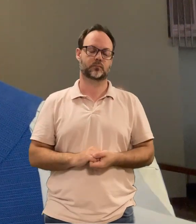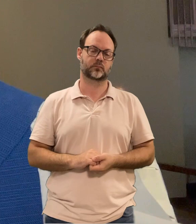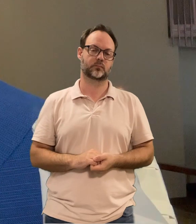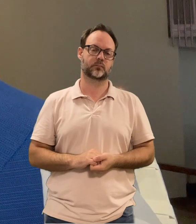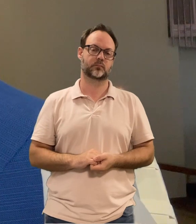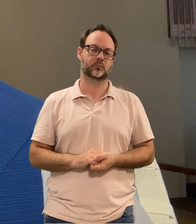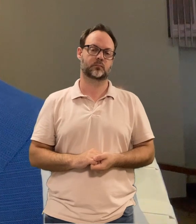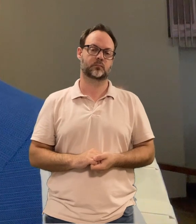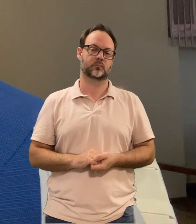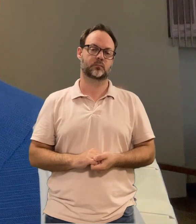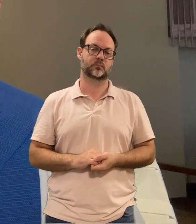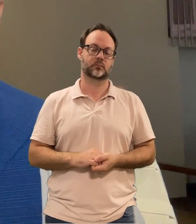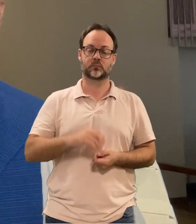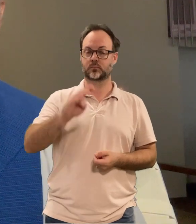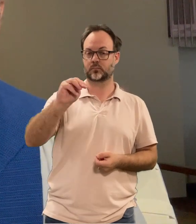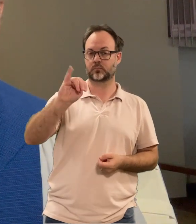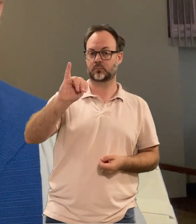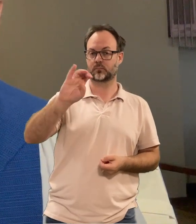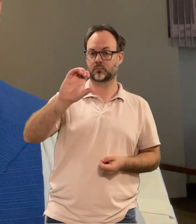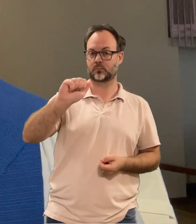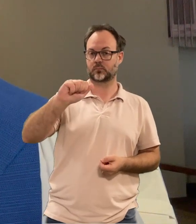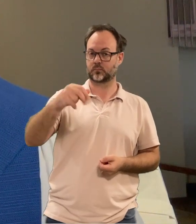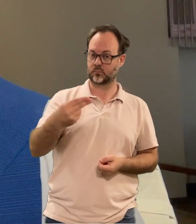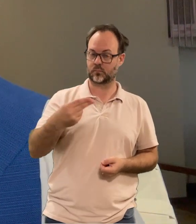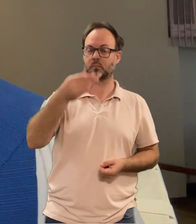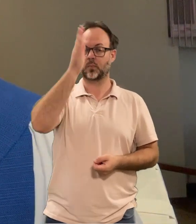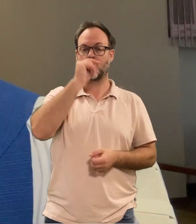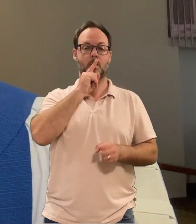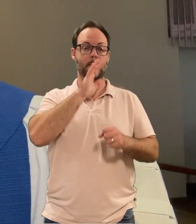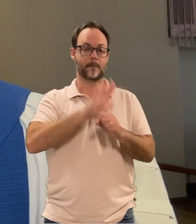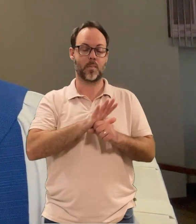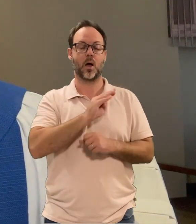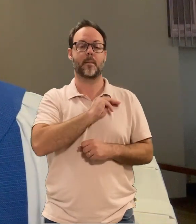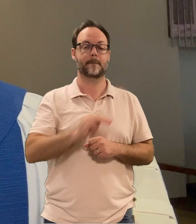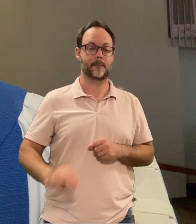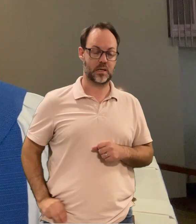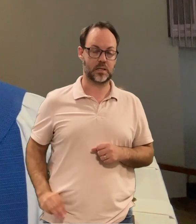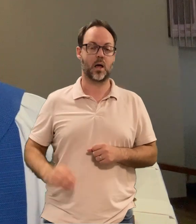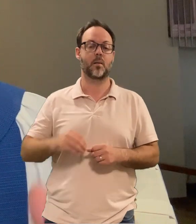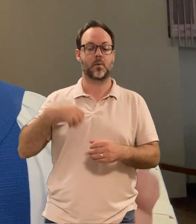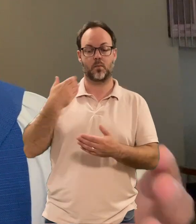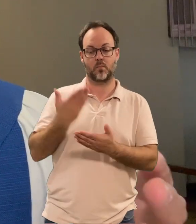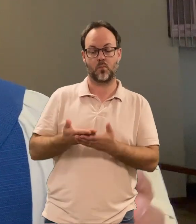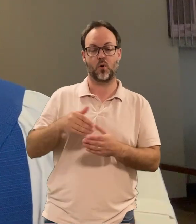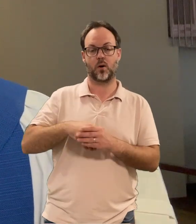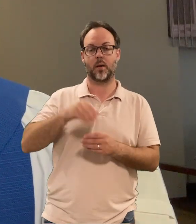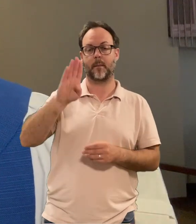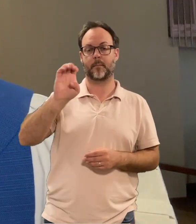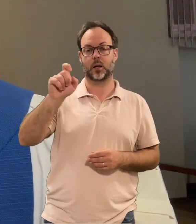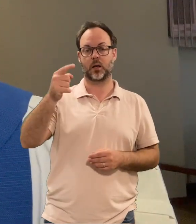sins of the world. Through the prophet Micah, God promised that the Messiah would be born